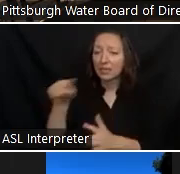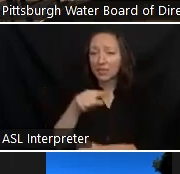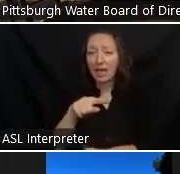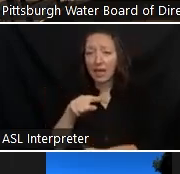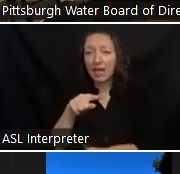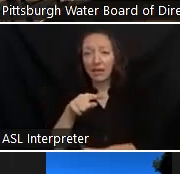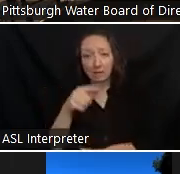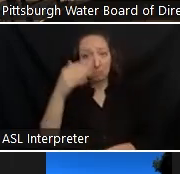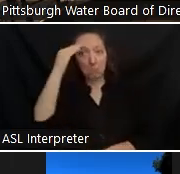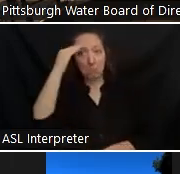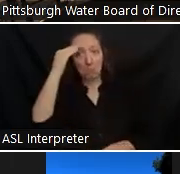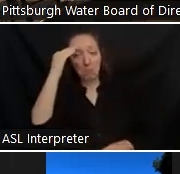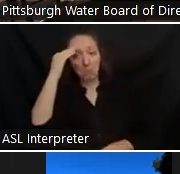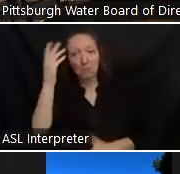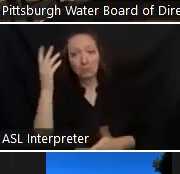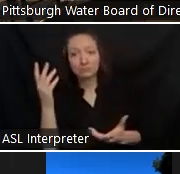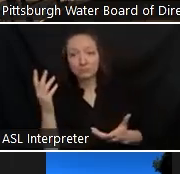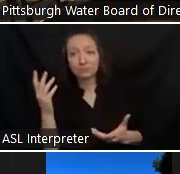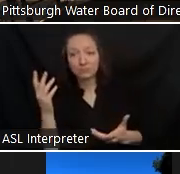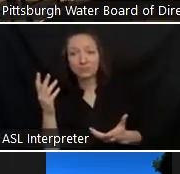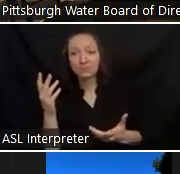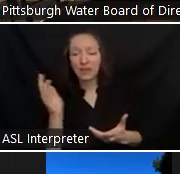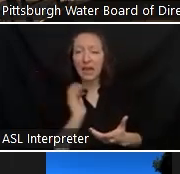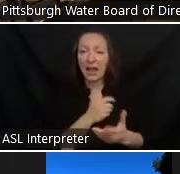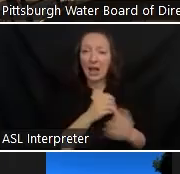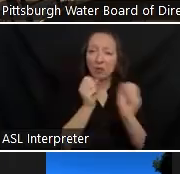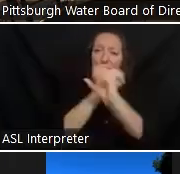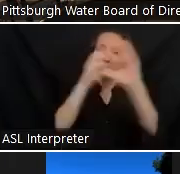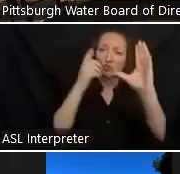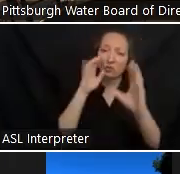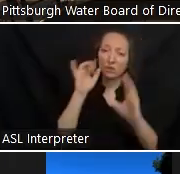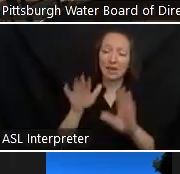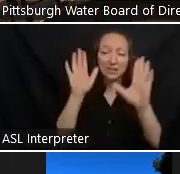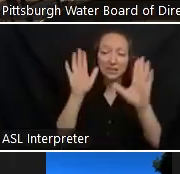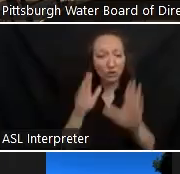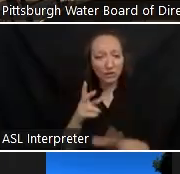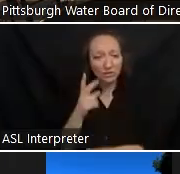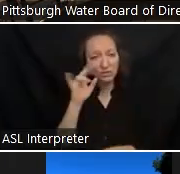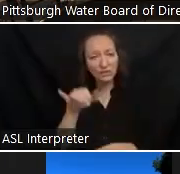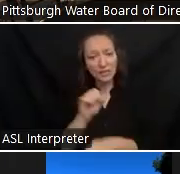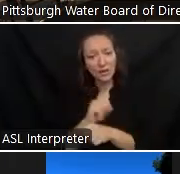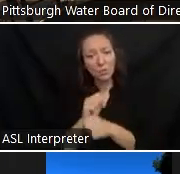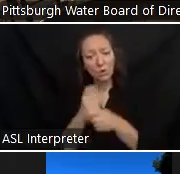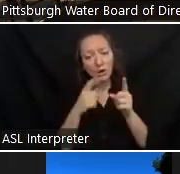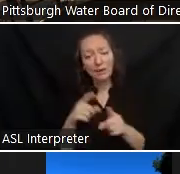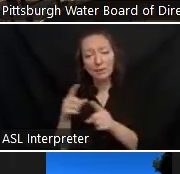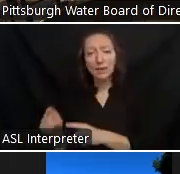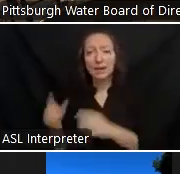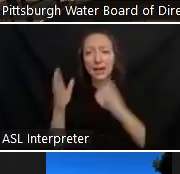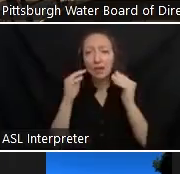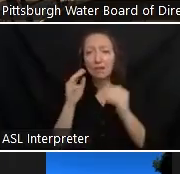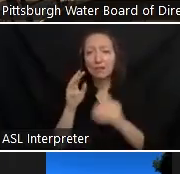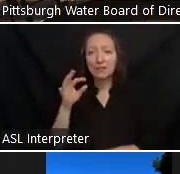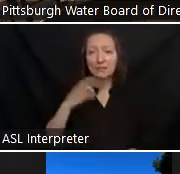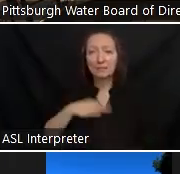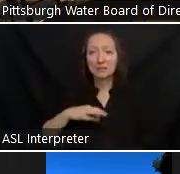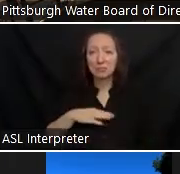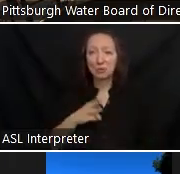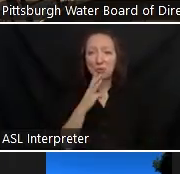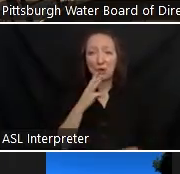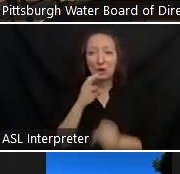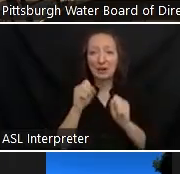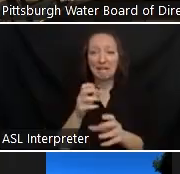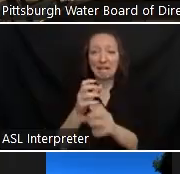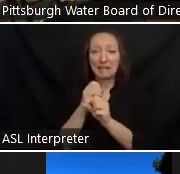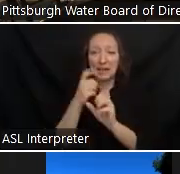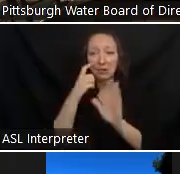for that. But I think it's just great to see the work happening, and I hope that Pittsburgh Water could get as much recognition as possible for the work